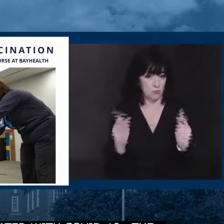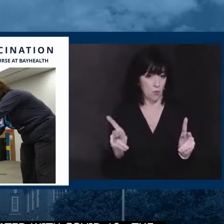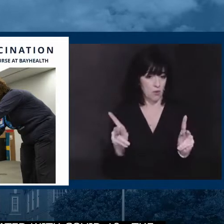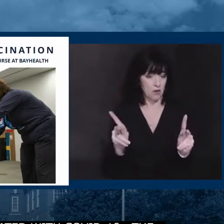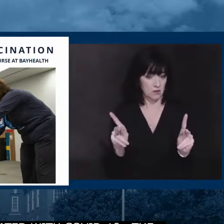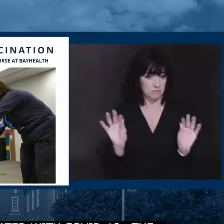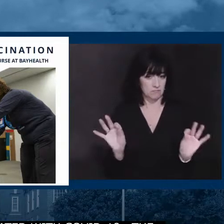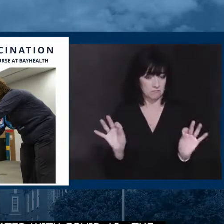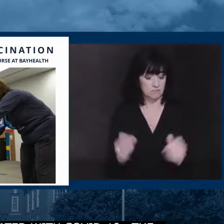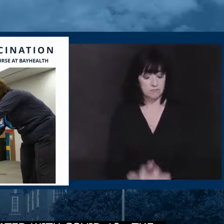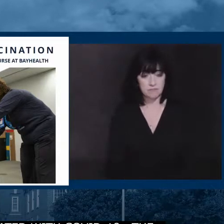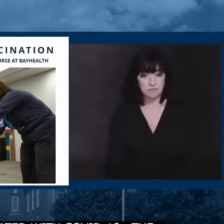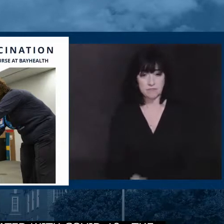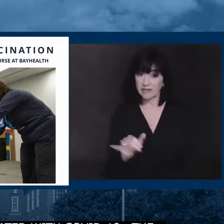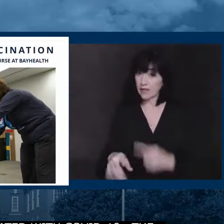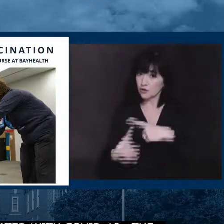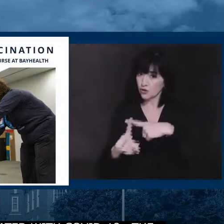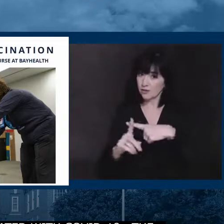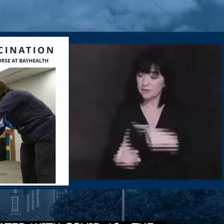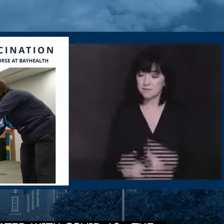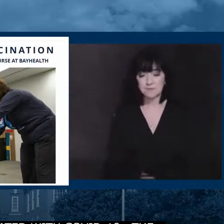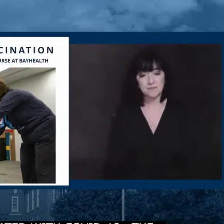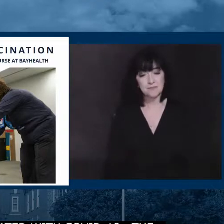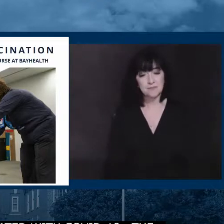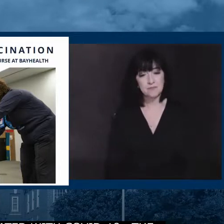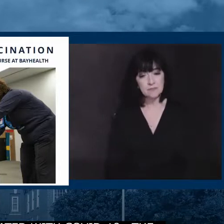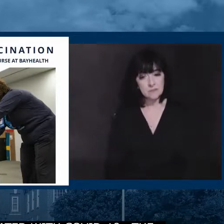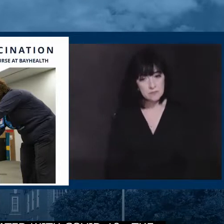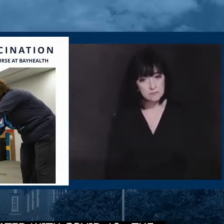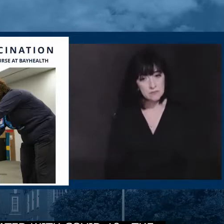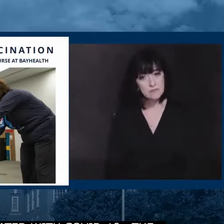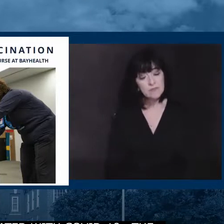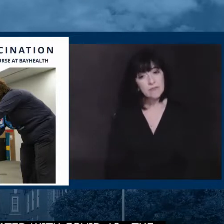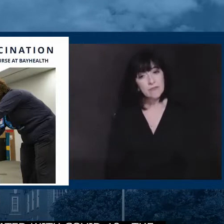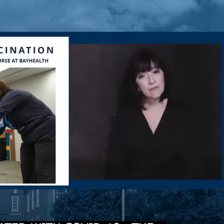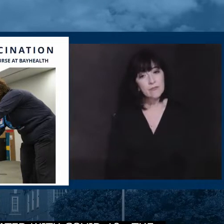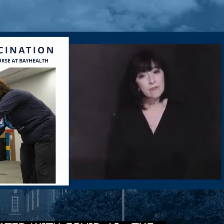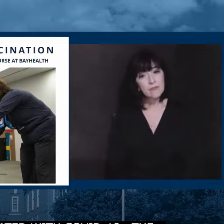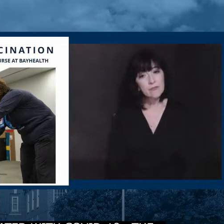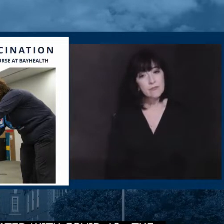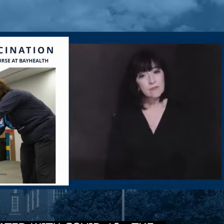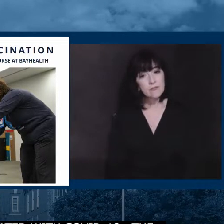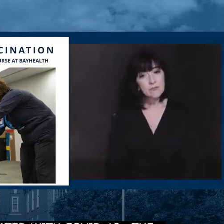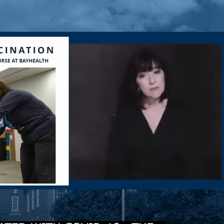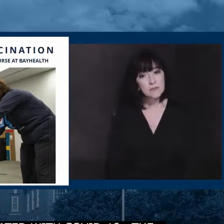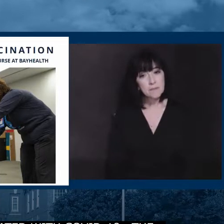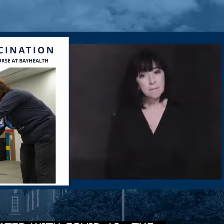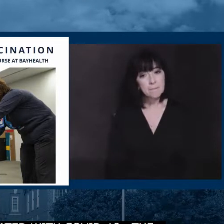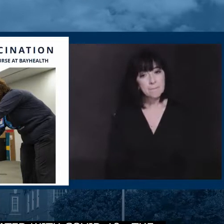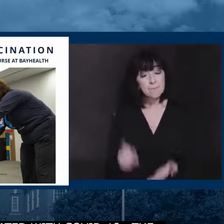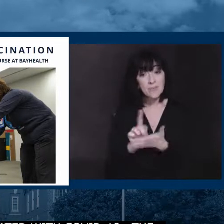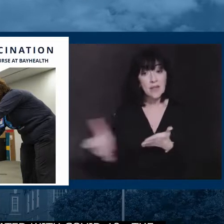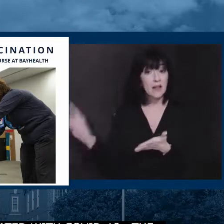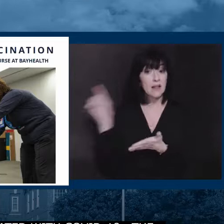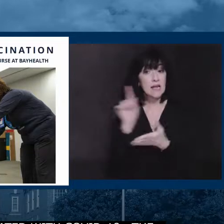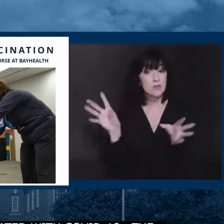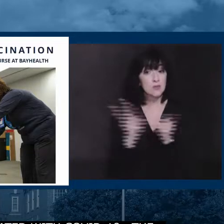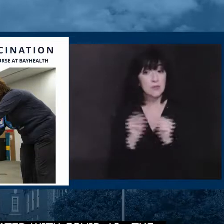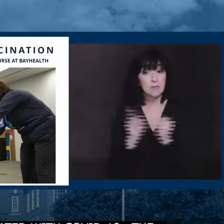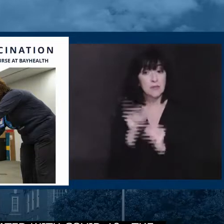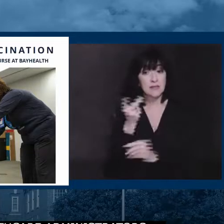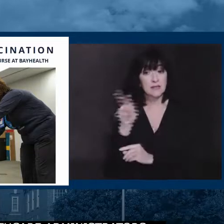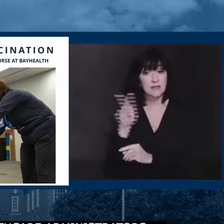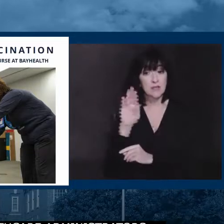So we did have the meeting with Dr. Birx, as I mentioned last week. She brought some